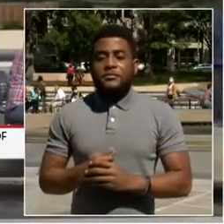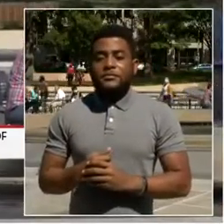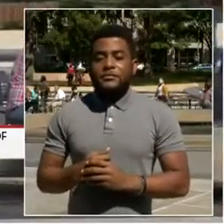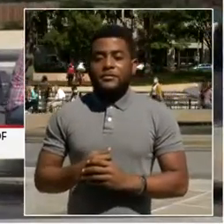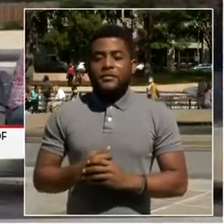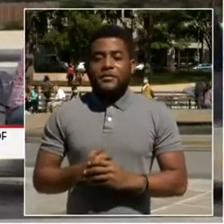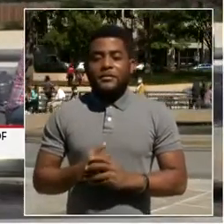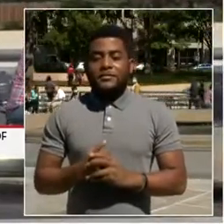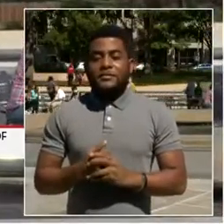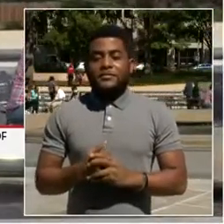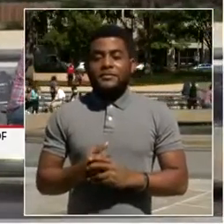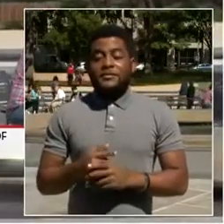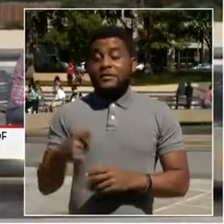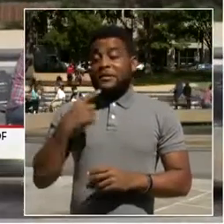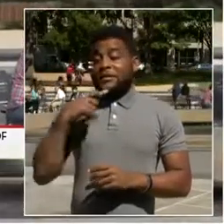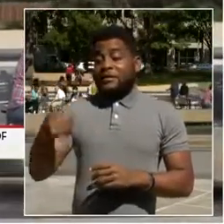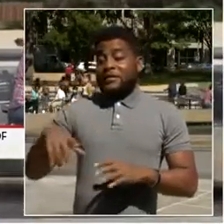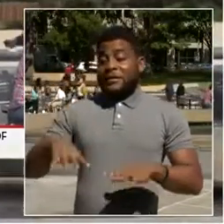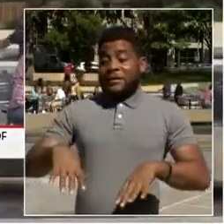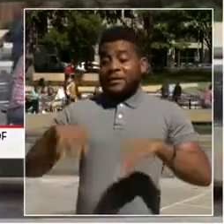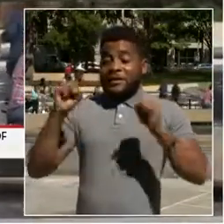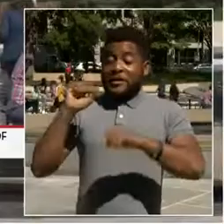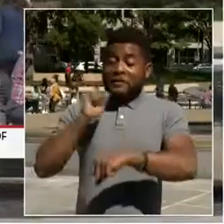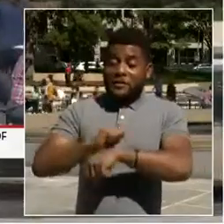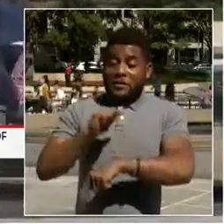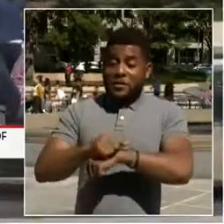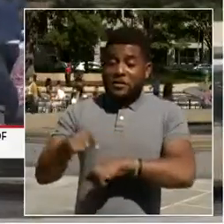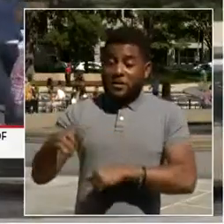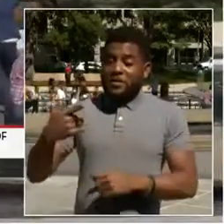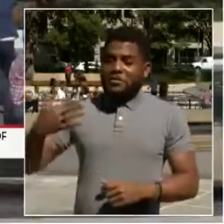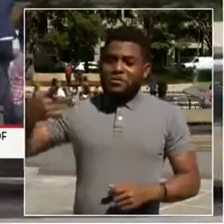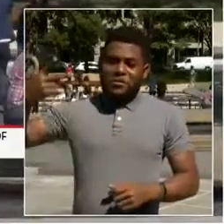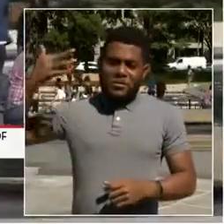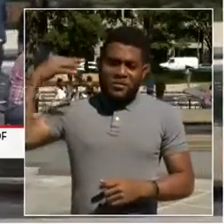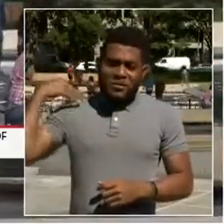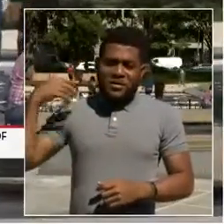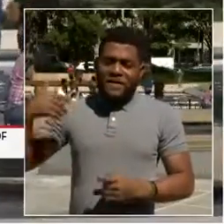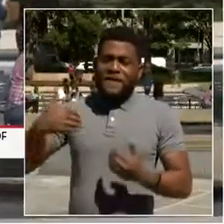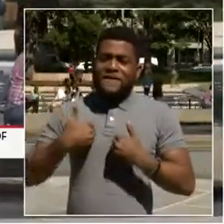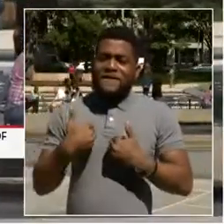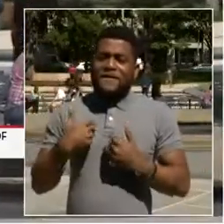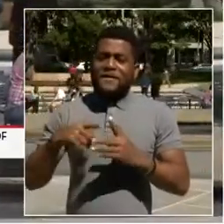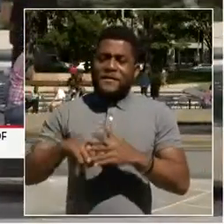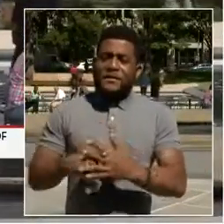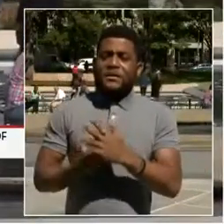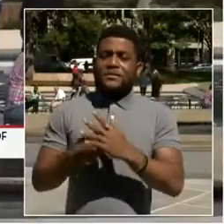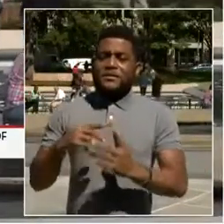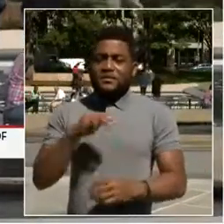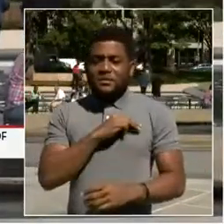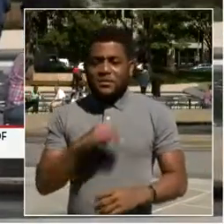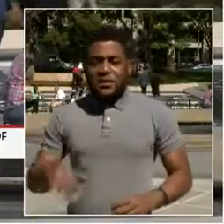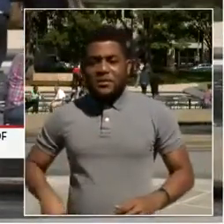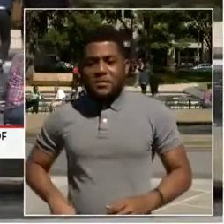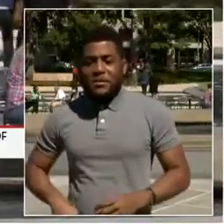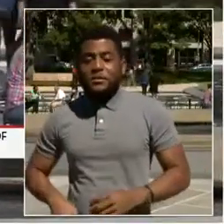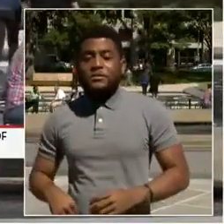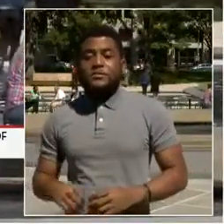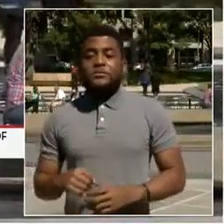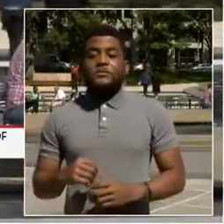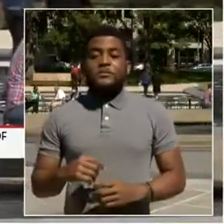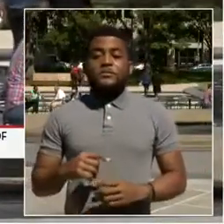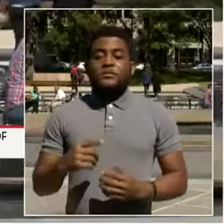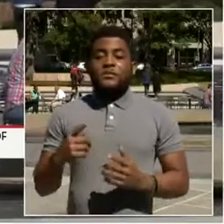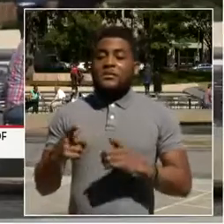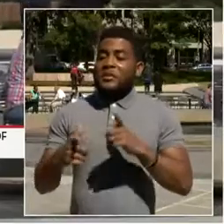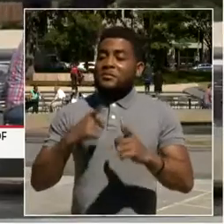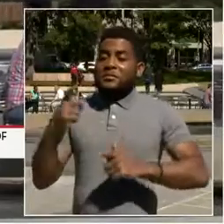my administration in the very early days. In fact, it was a high priority in the very first budget